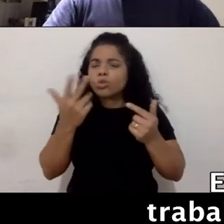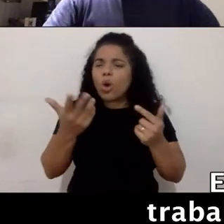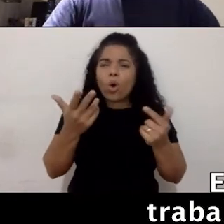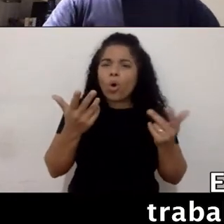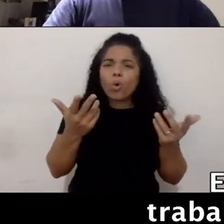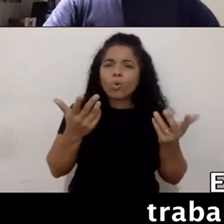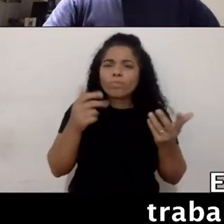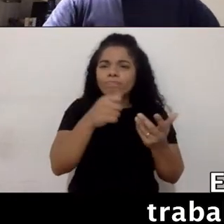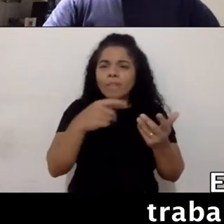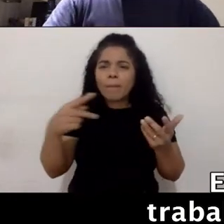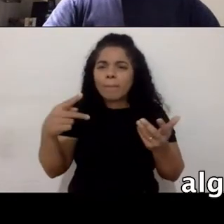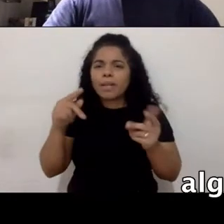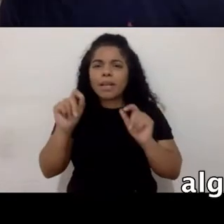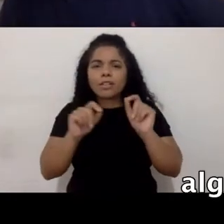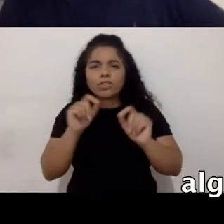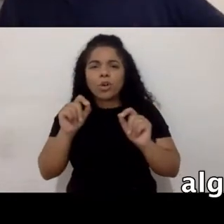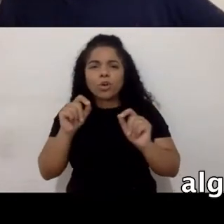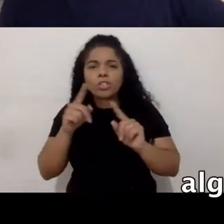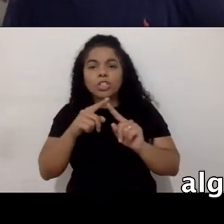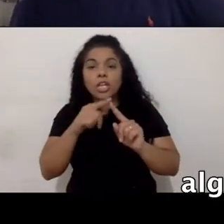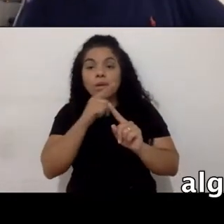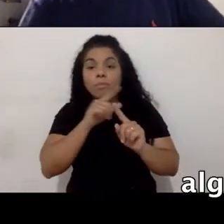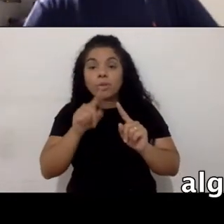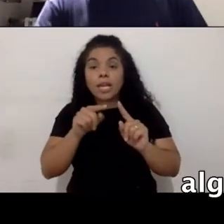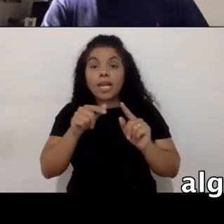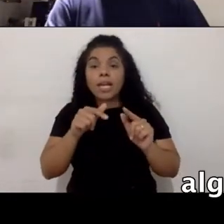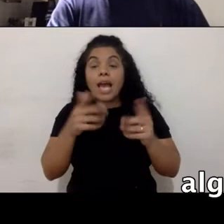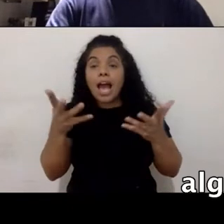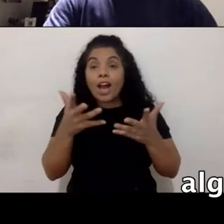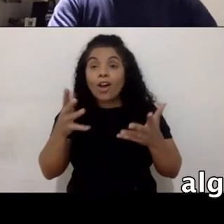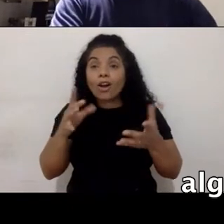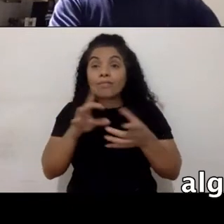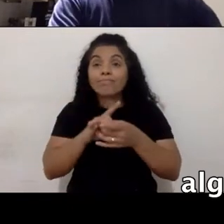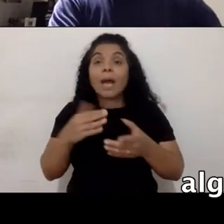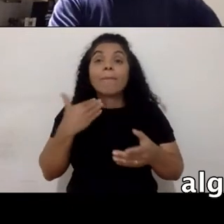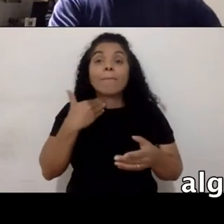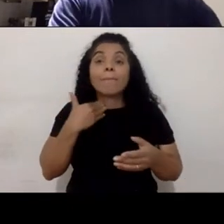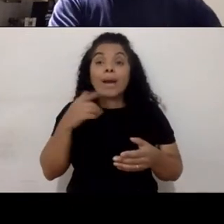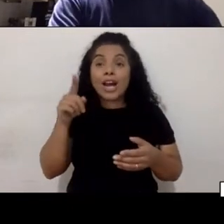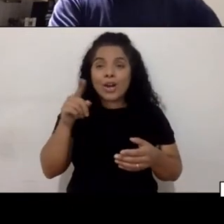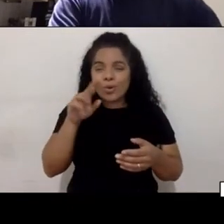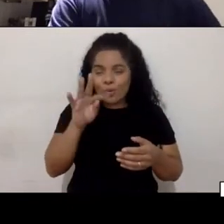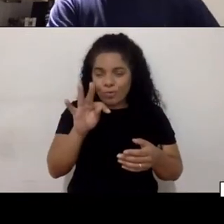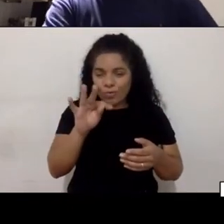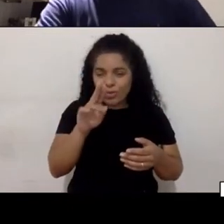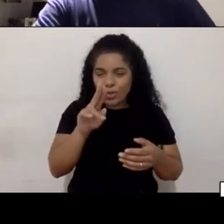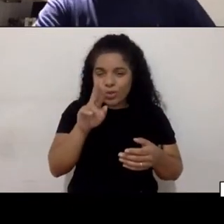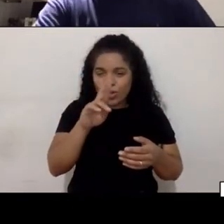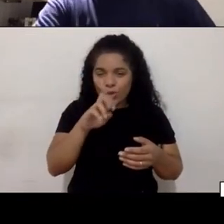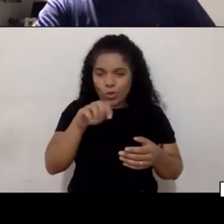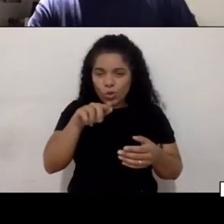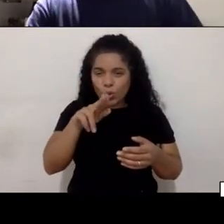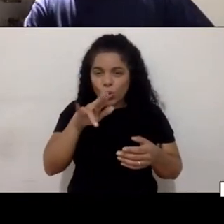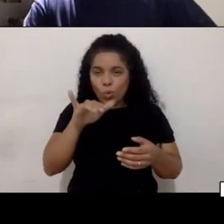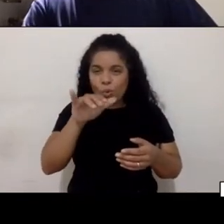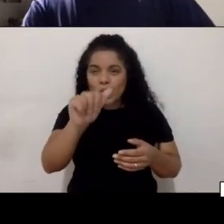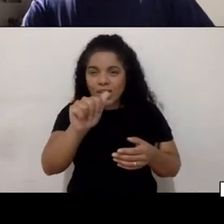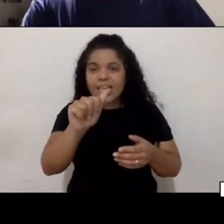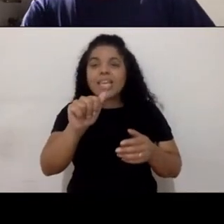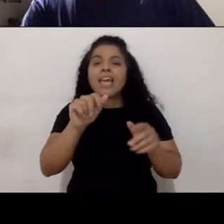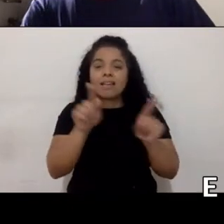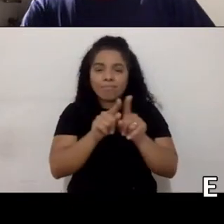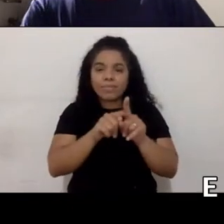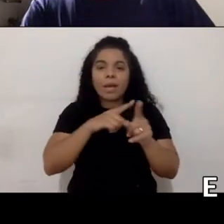working with a bank right now in Turkey, where they have some applications that are running on WebSphere, running on top of AIX